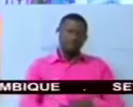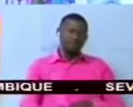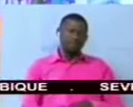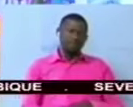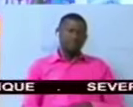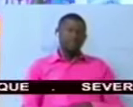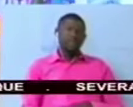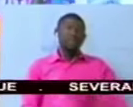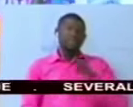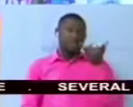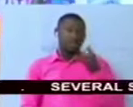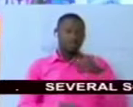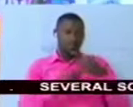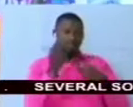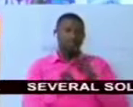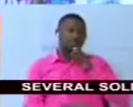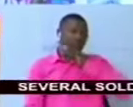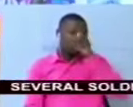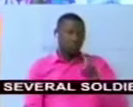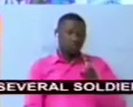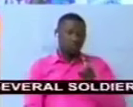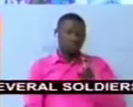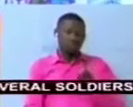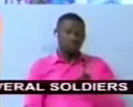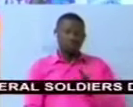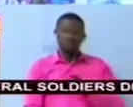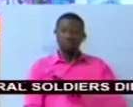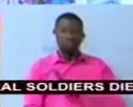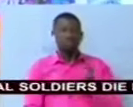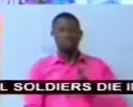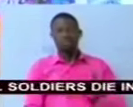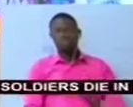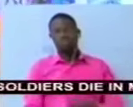Yes, for questioning? No. No.